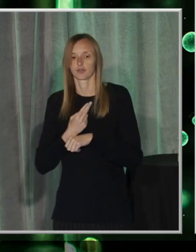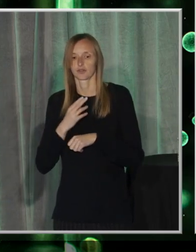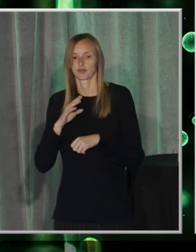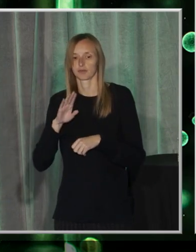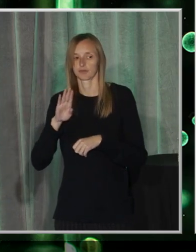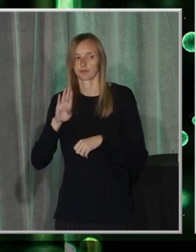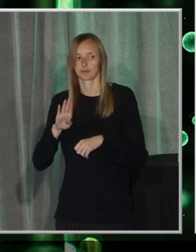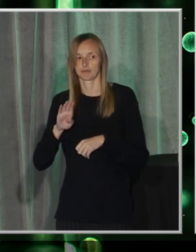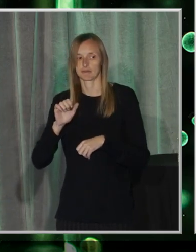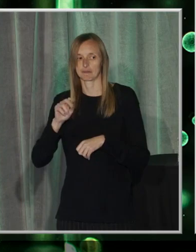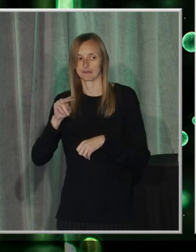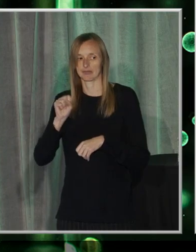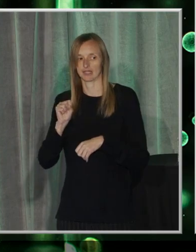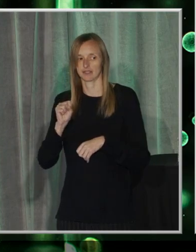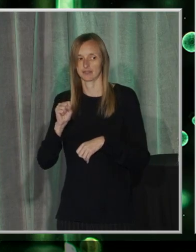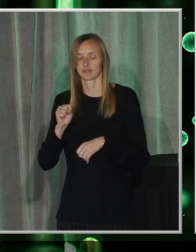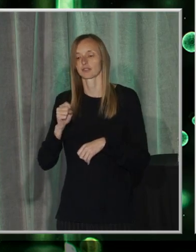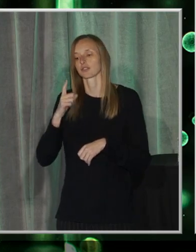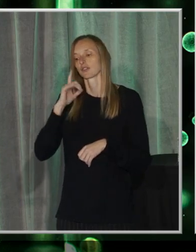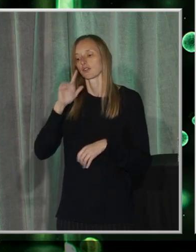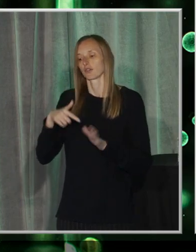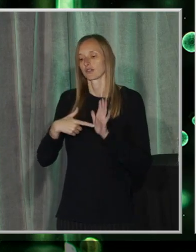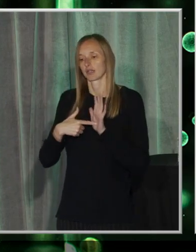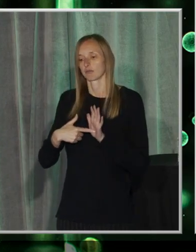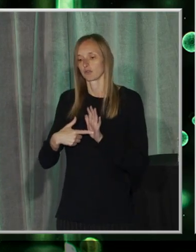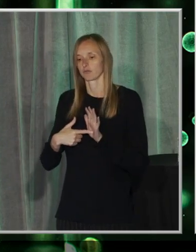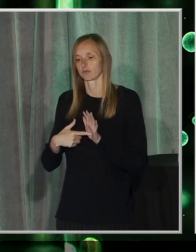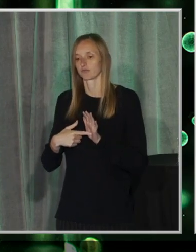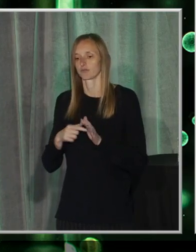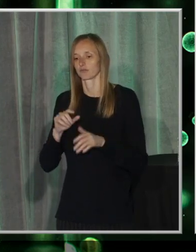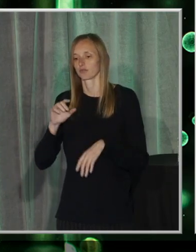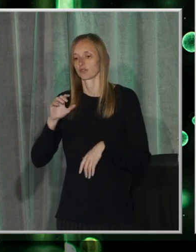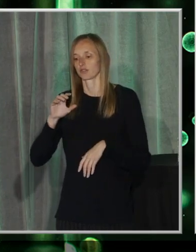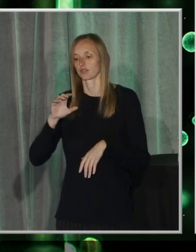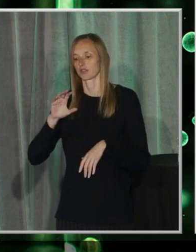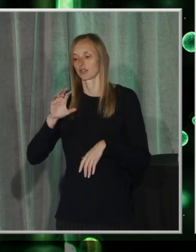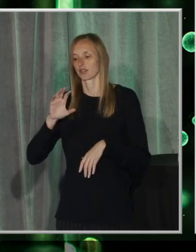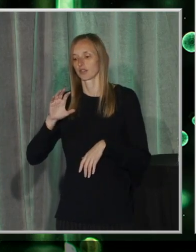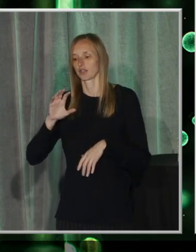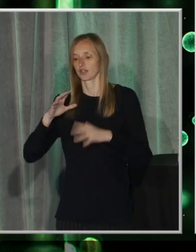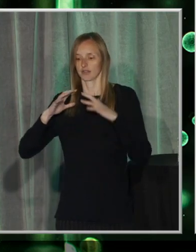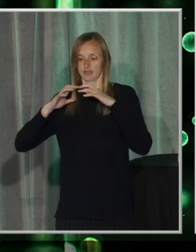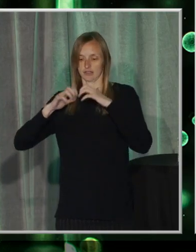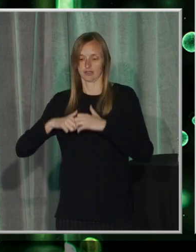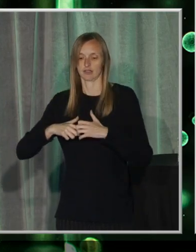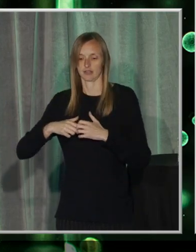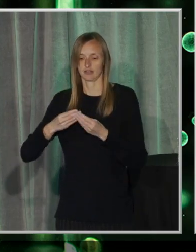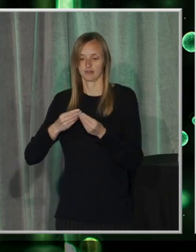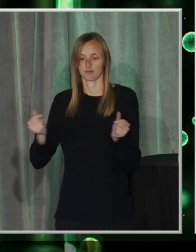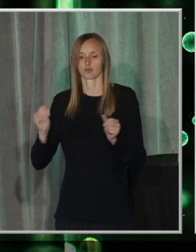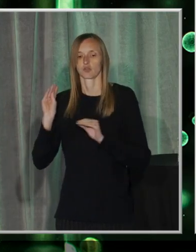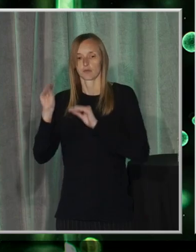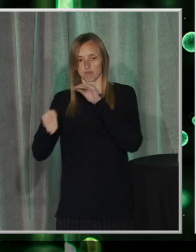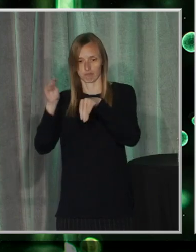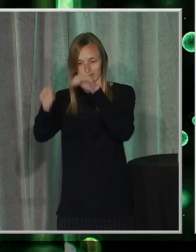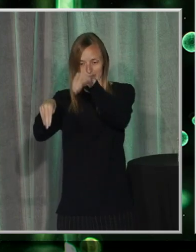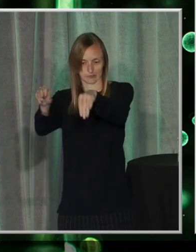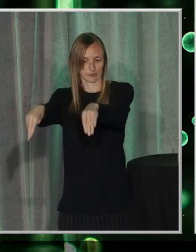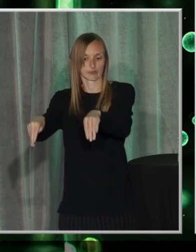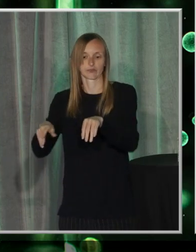our sample, and we applied our compost just randomly in the blocks, and then